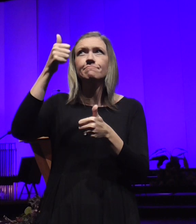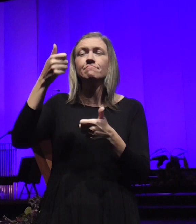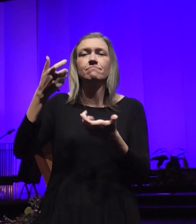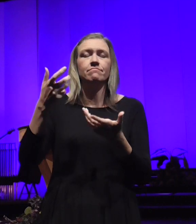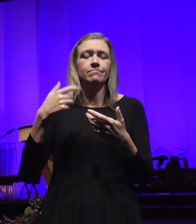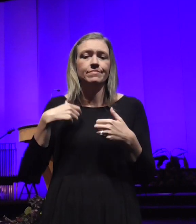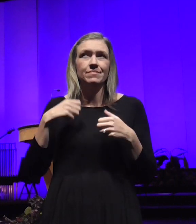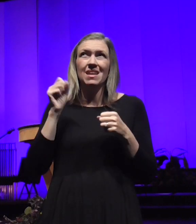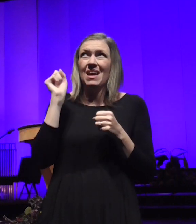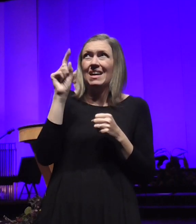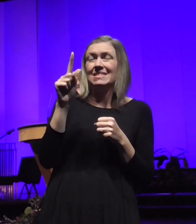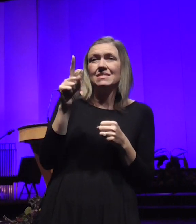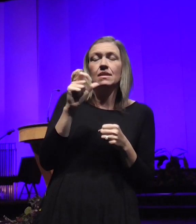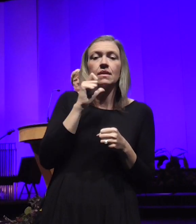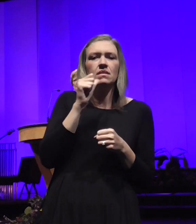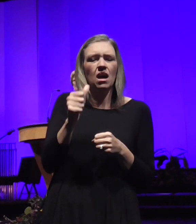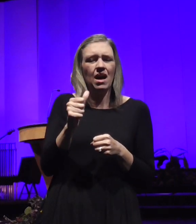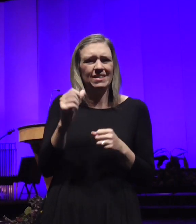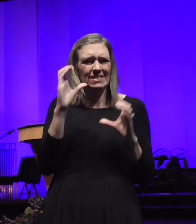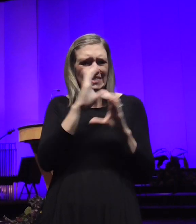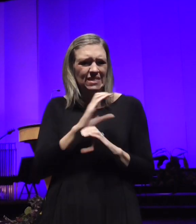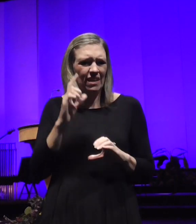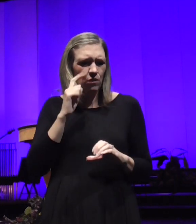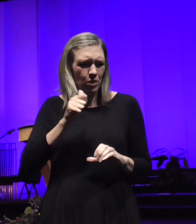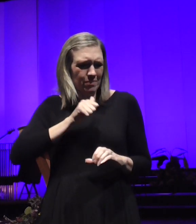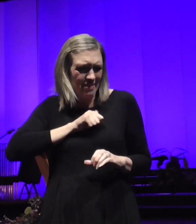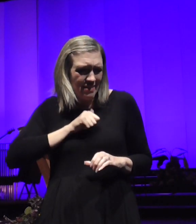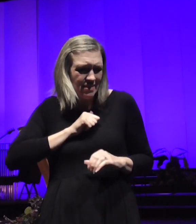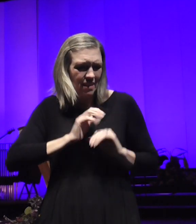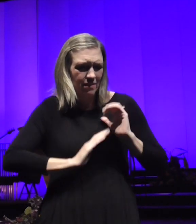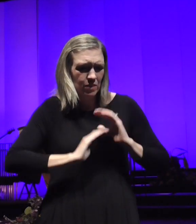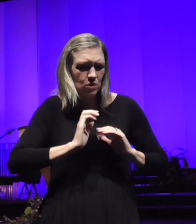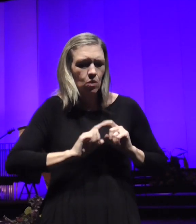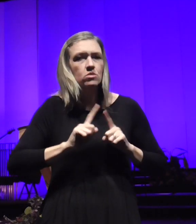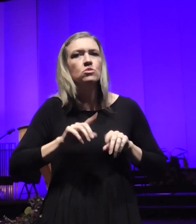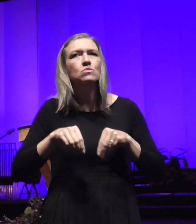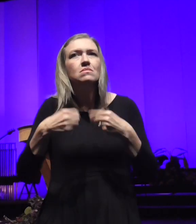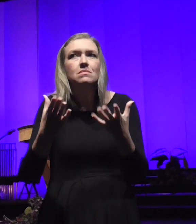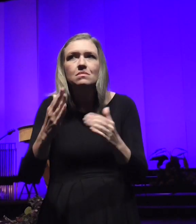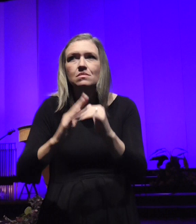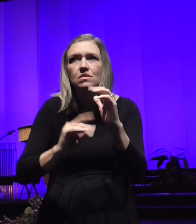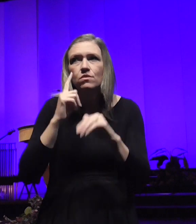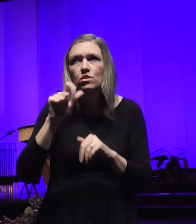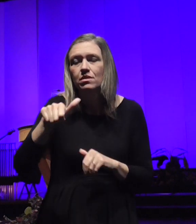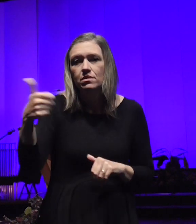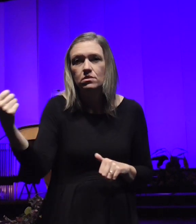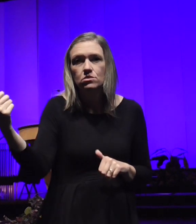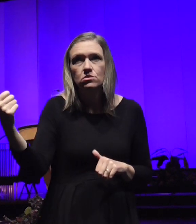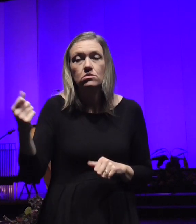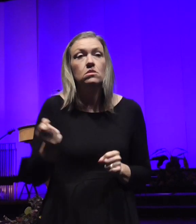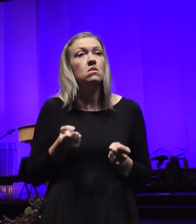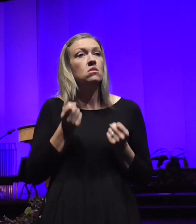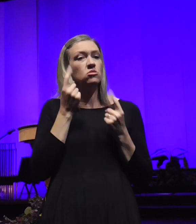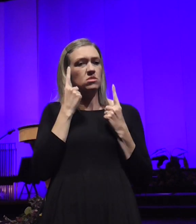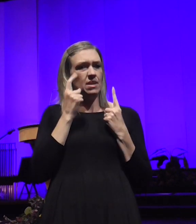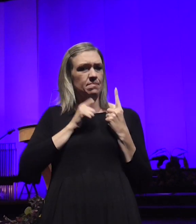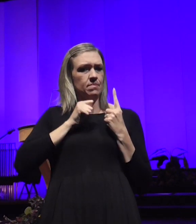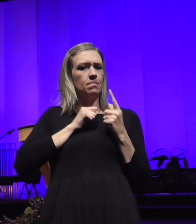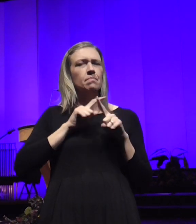may not so much seek to be consoled as to console, to be understood as